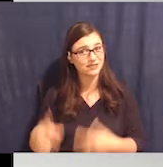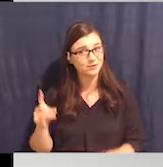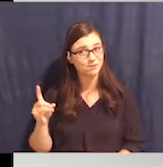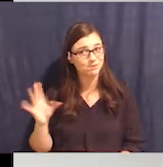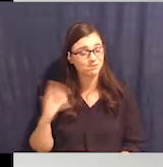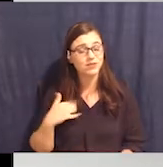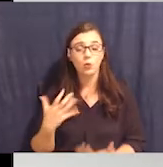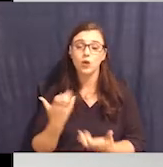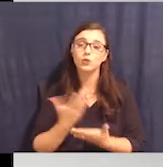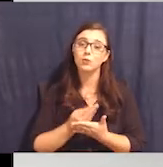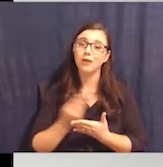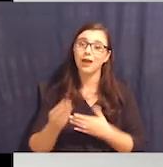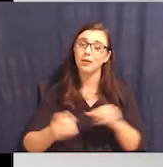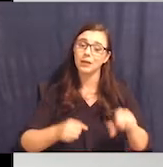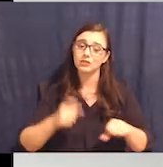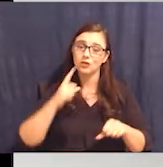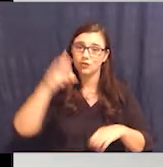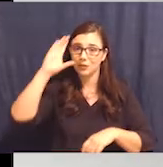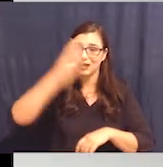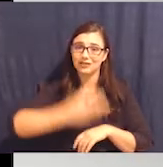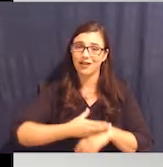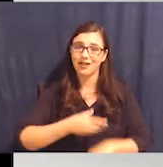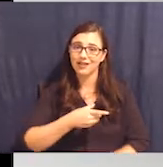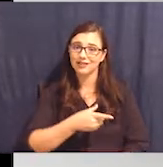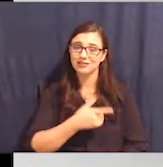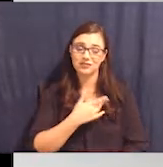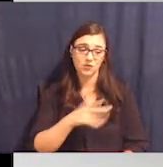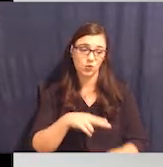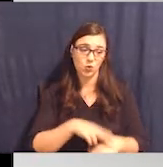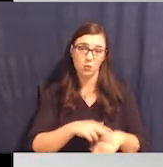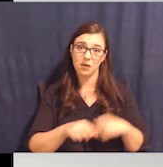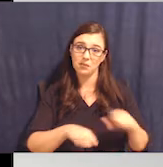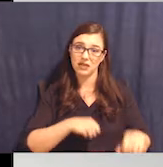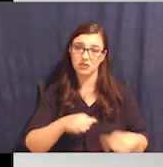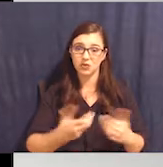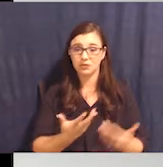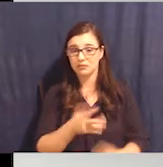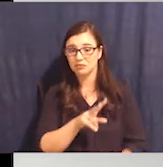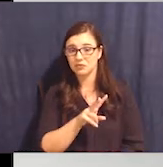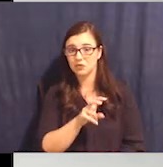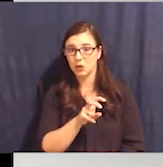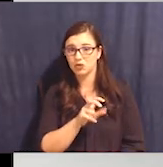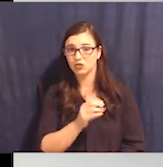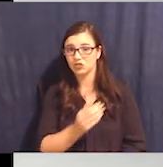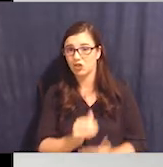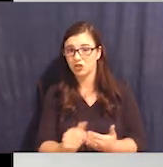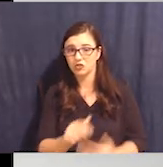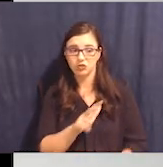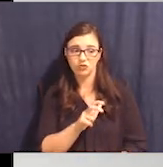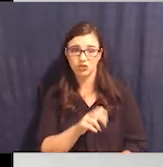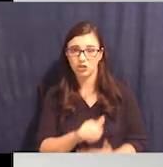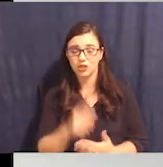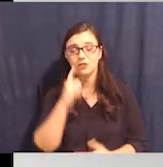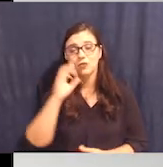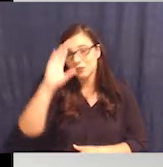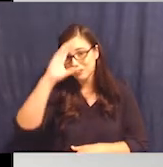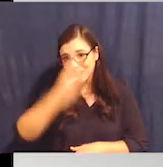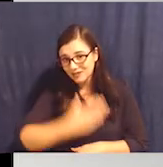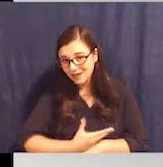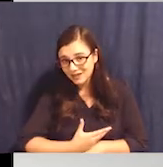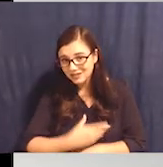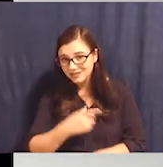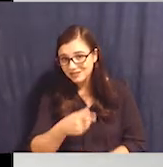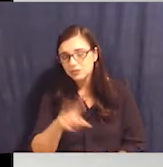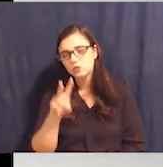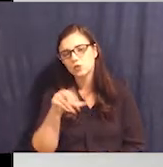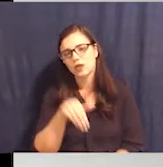mean, I wanted to buy a bicycle for my son. Yes. Typical bicycle might have been $200, $300. For